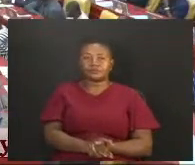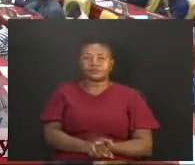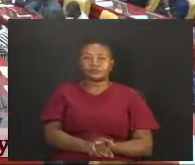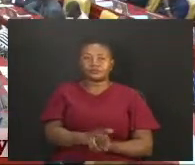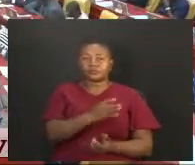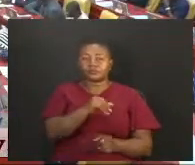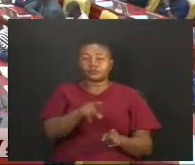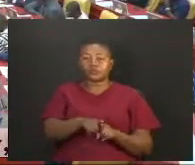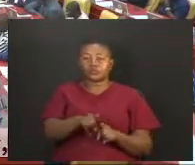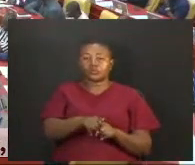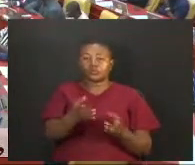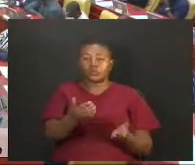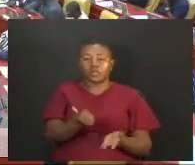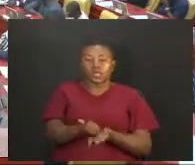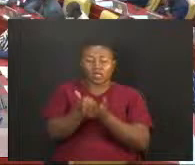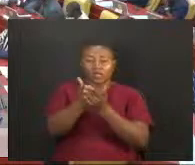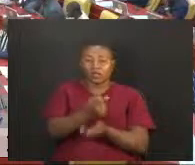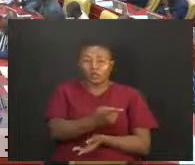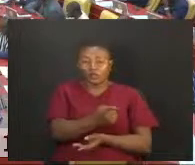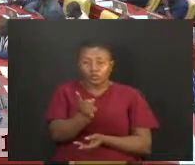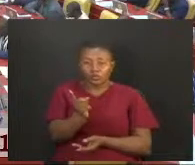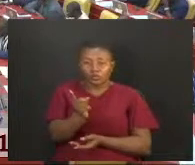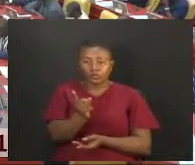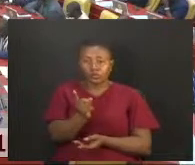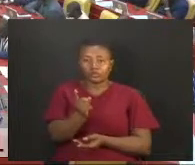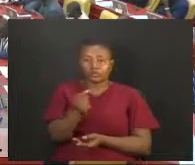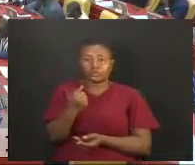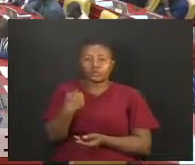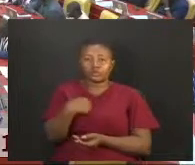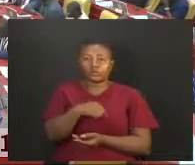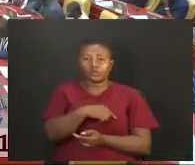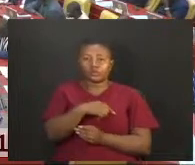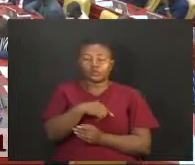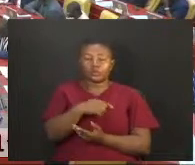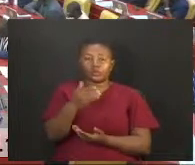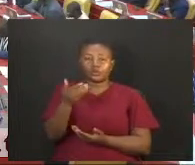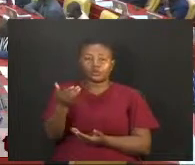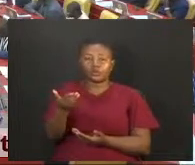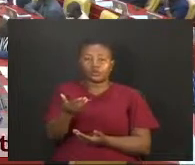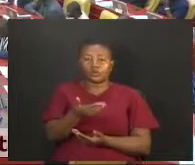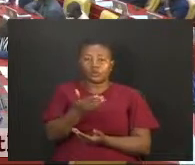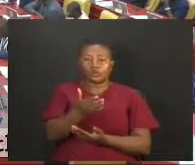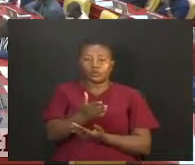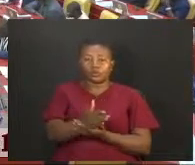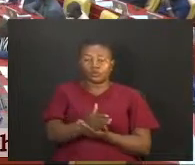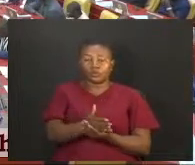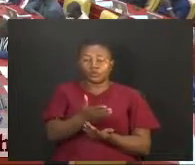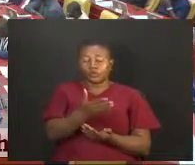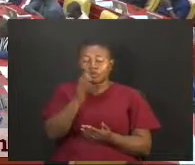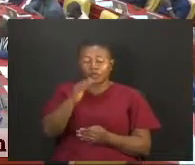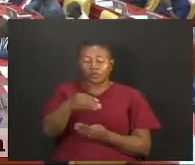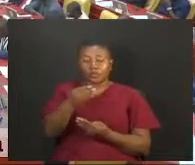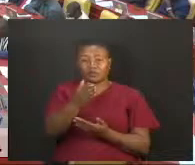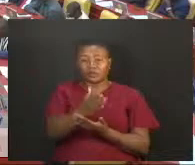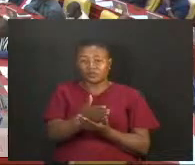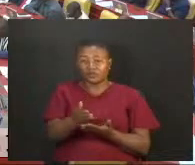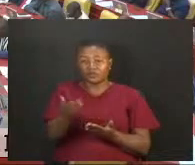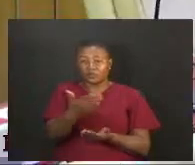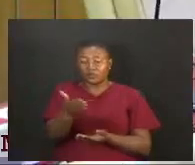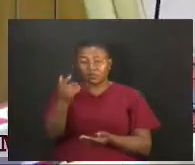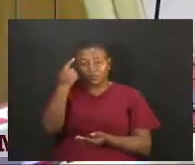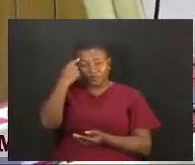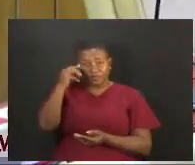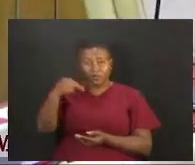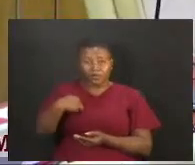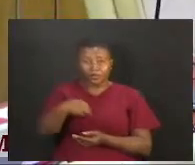guide you, we are going to provide a few things for members